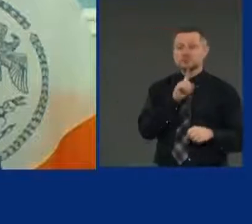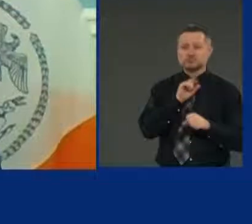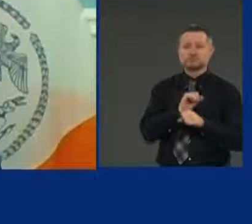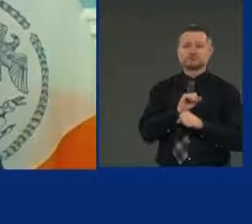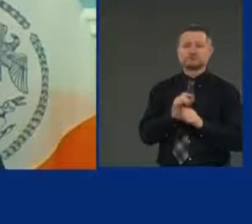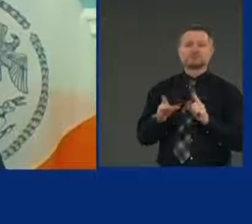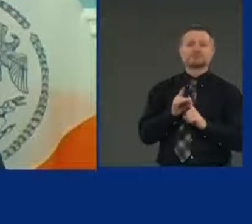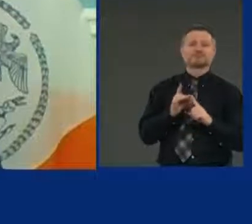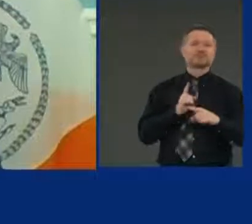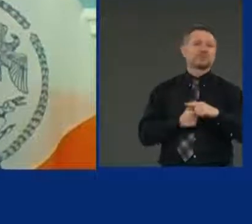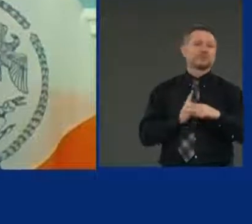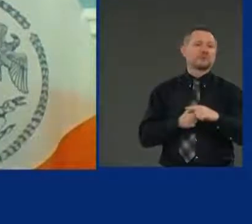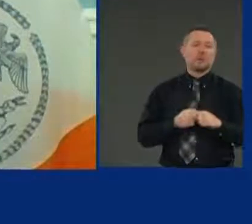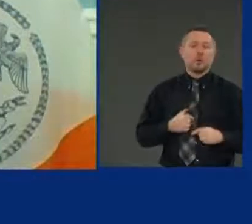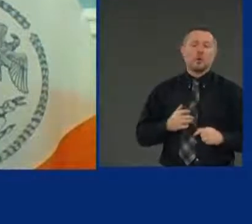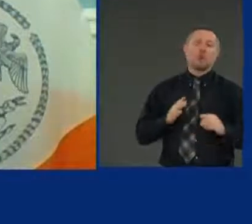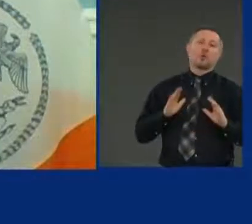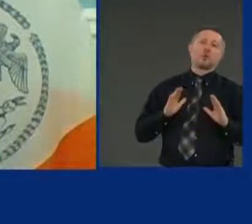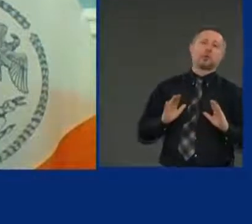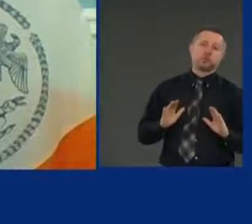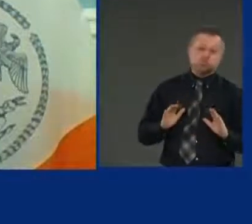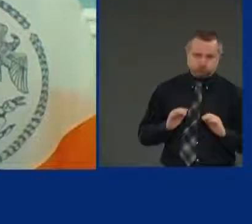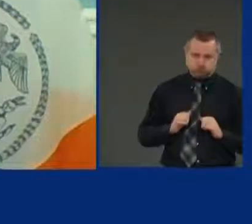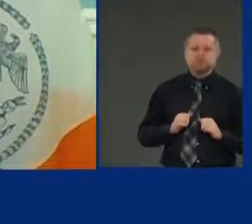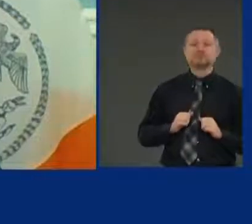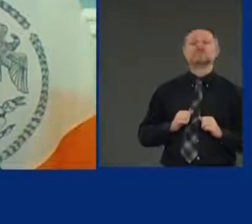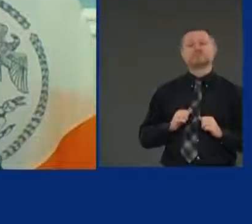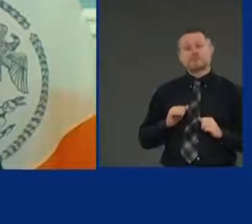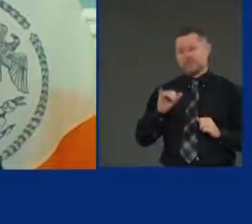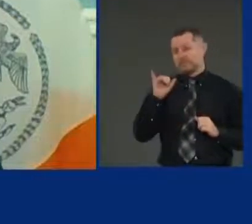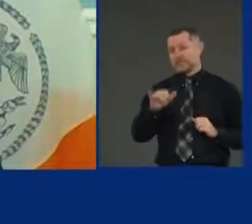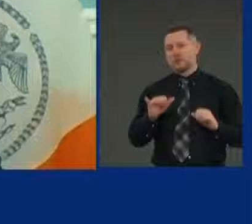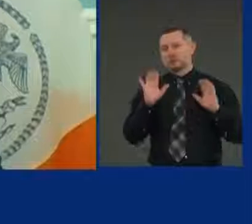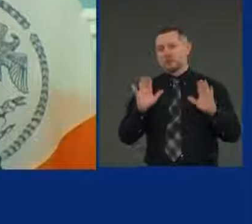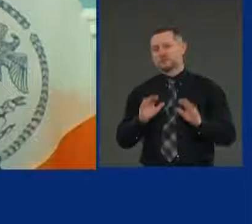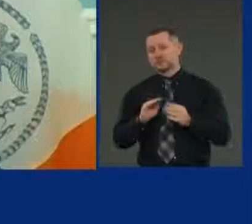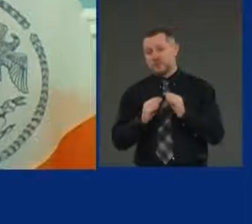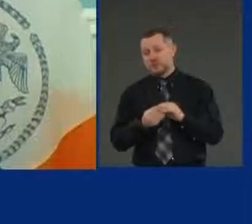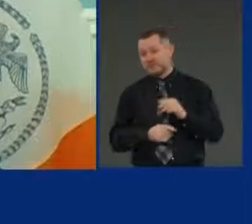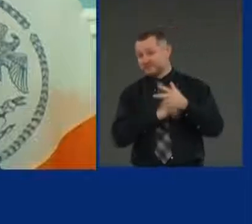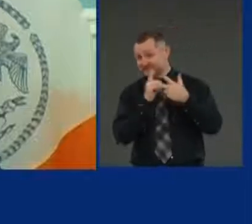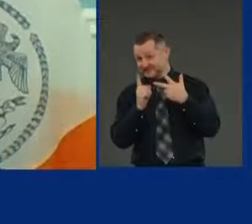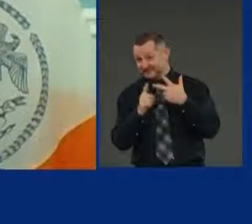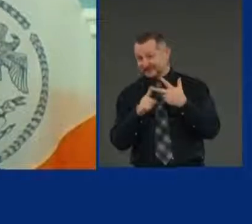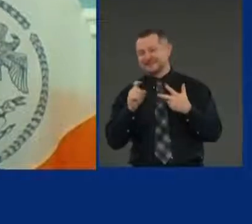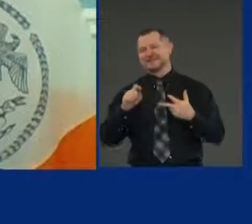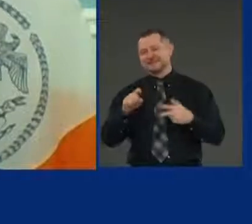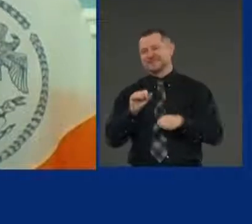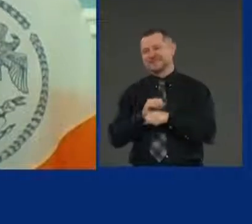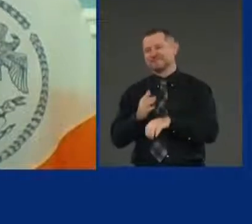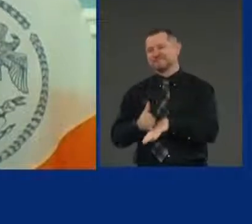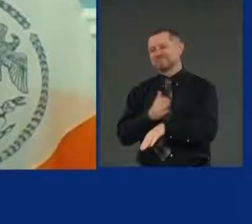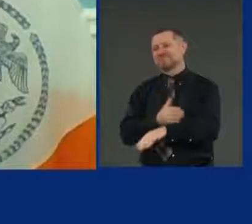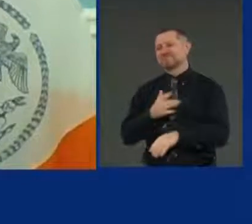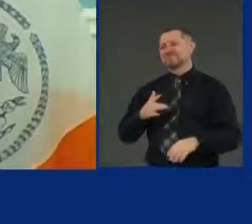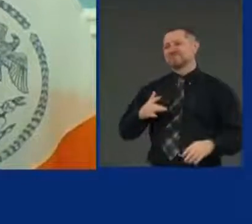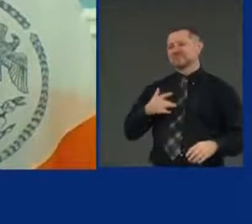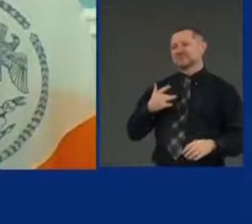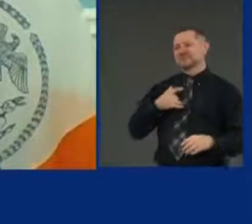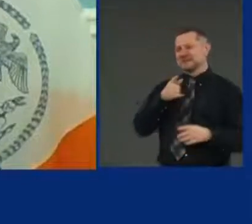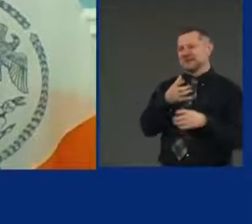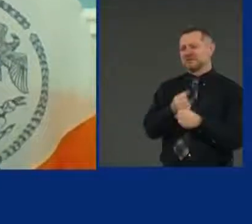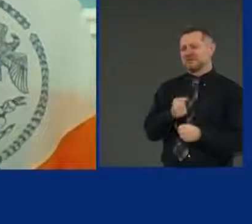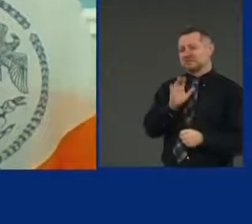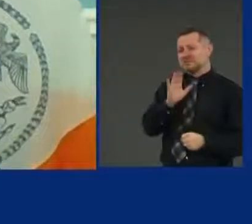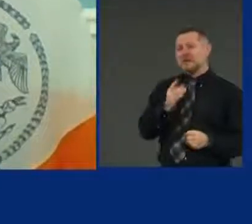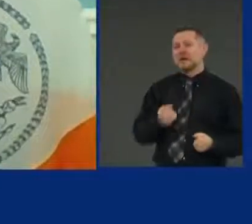New York City. So these are great indicators. The third one, we still have a little work to do, but I'm very confident, I know you are too, and that's the number of